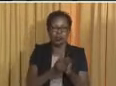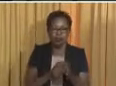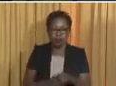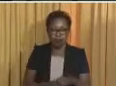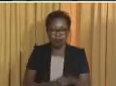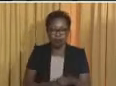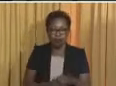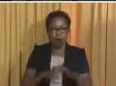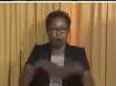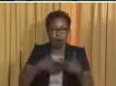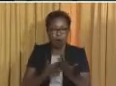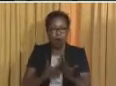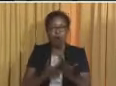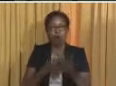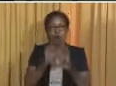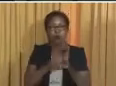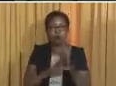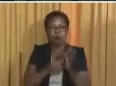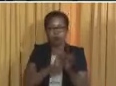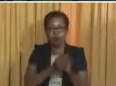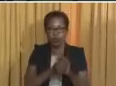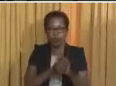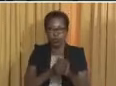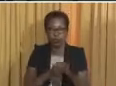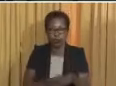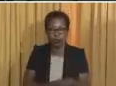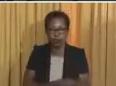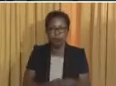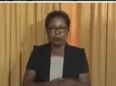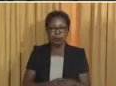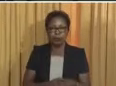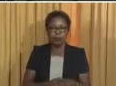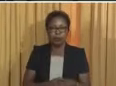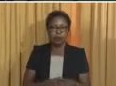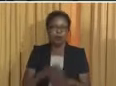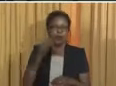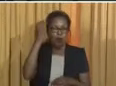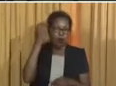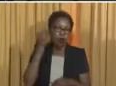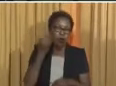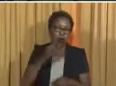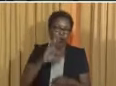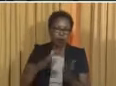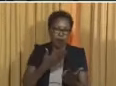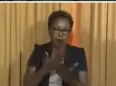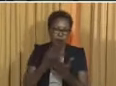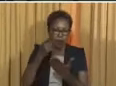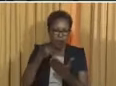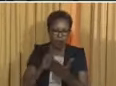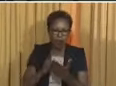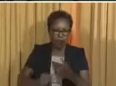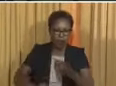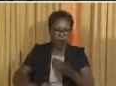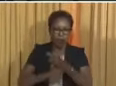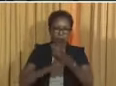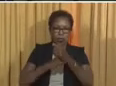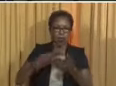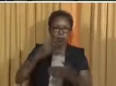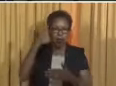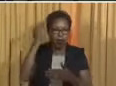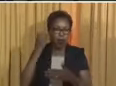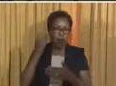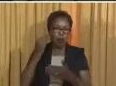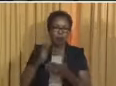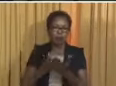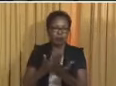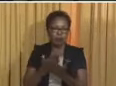or amendments to the Constitution. The Court of Appeal upheld the High Court's finding that the President, for as long